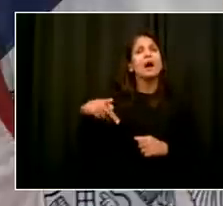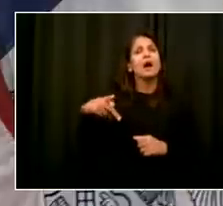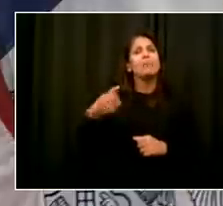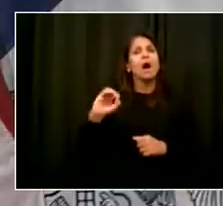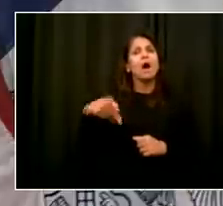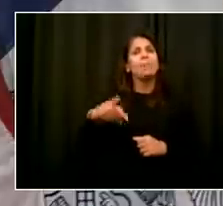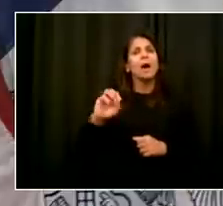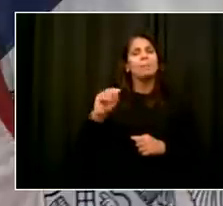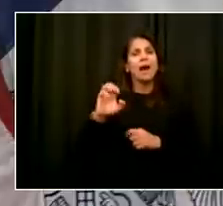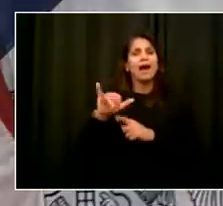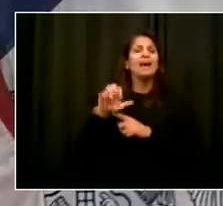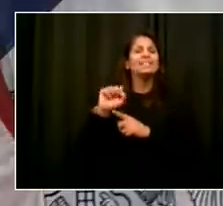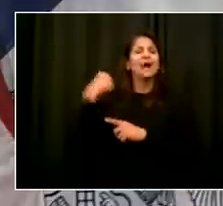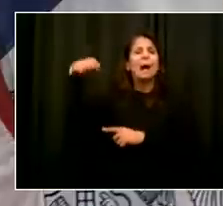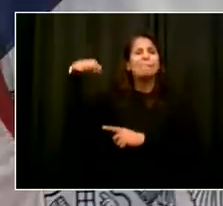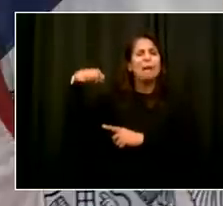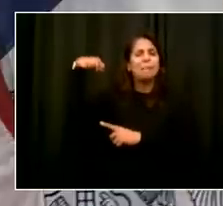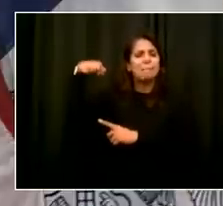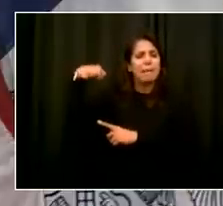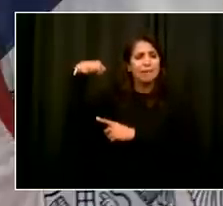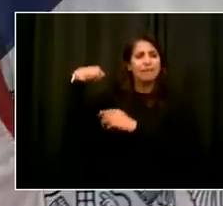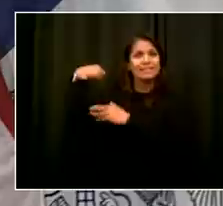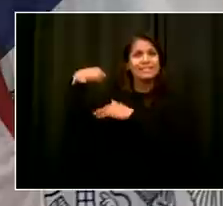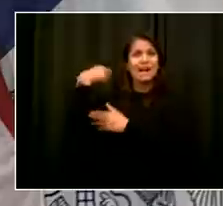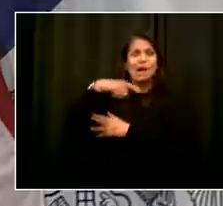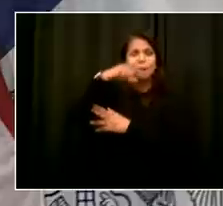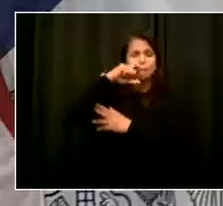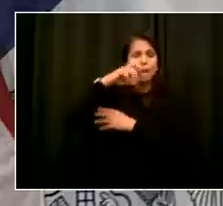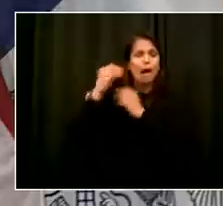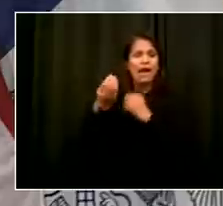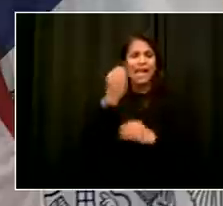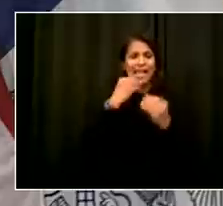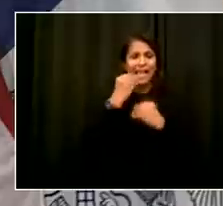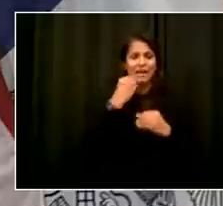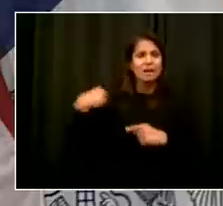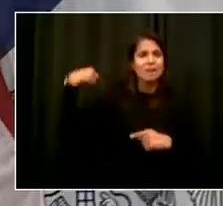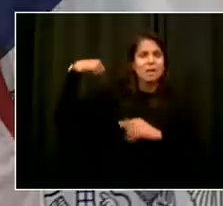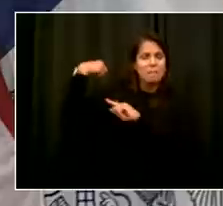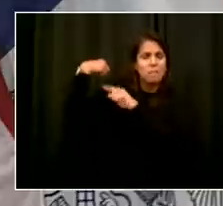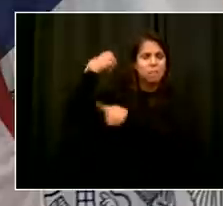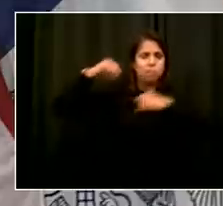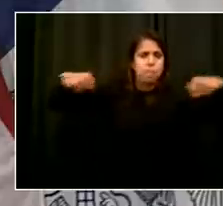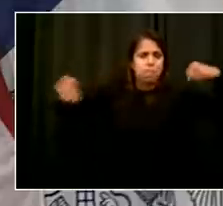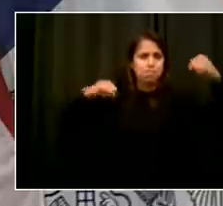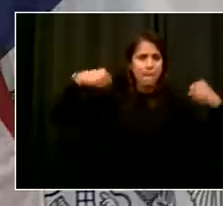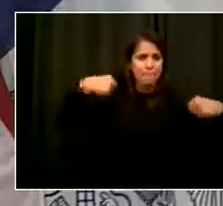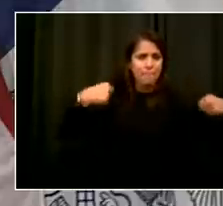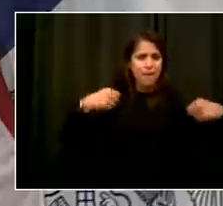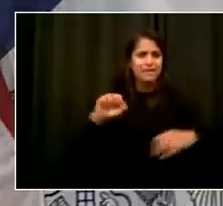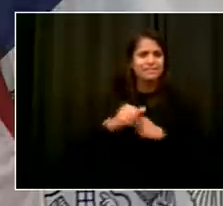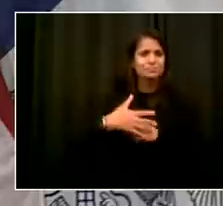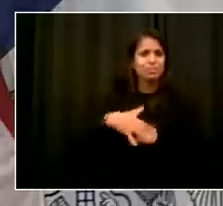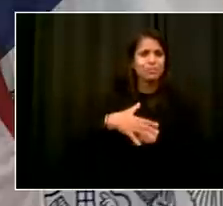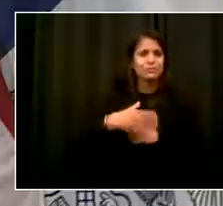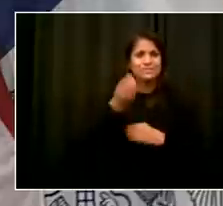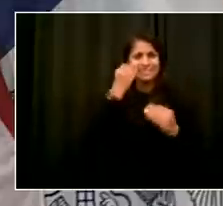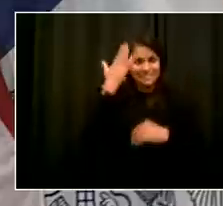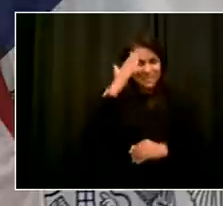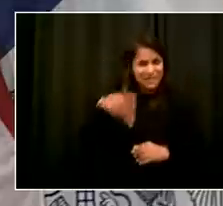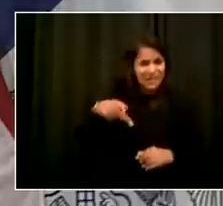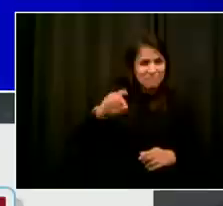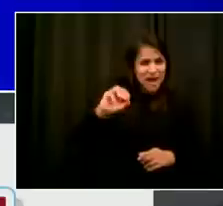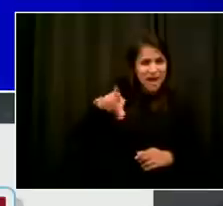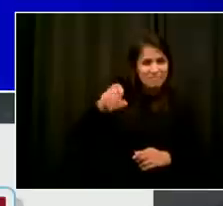so good for your fellow New Yorker. And imagine just that few minutes of your life could save someone else's life. So please, everyone, we need you